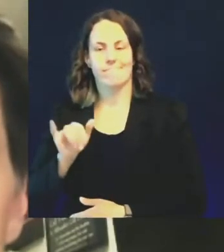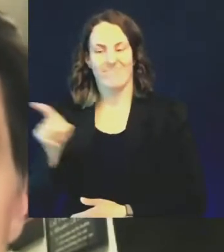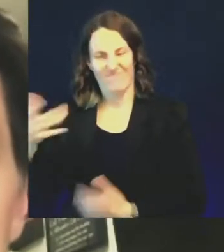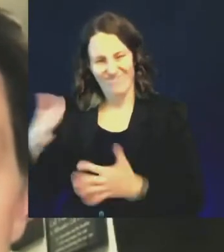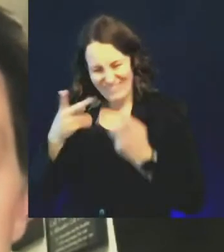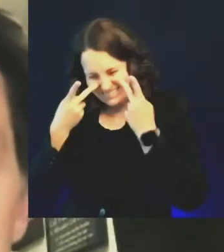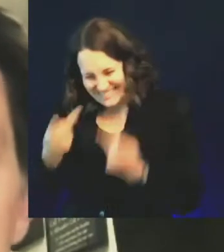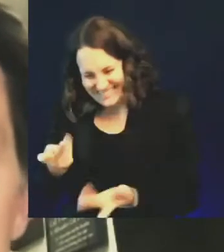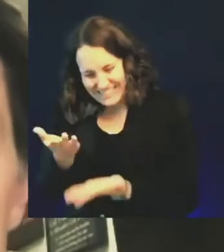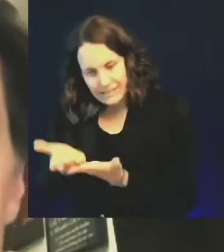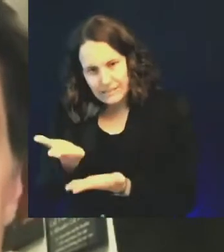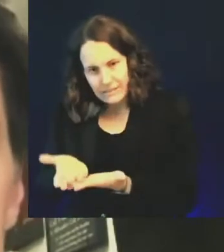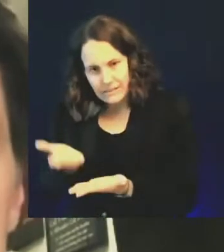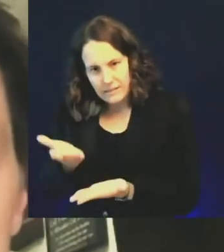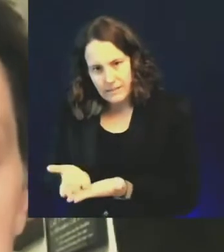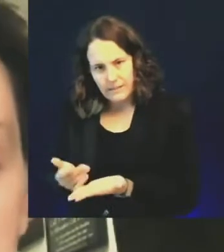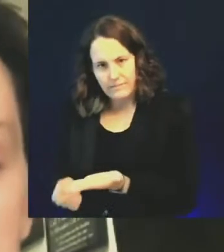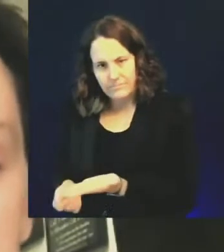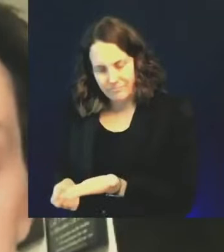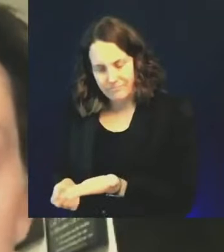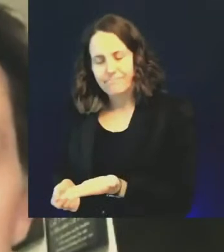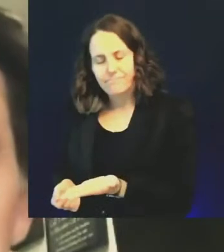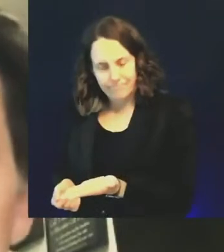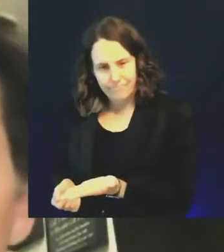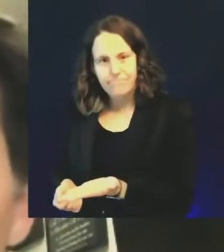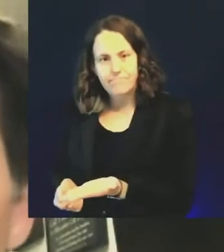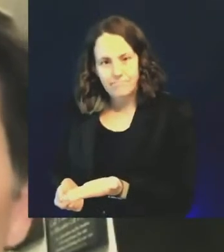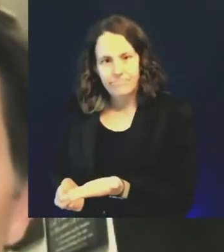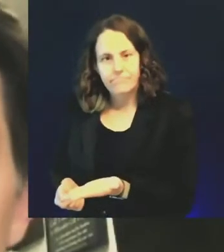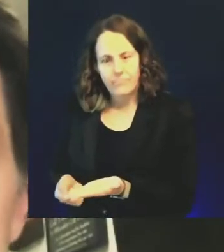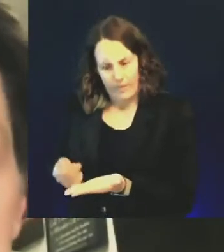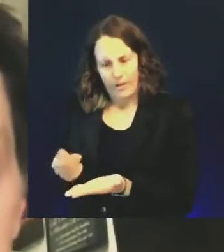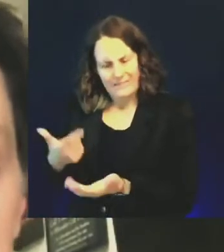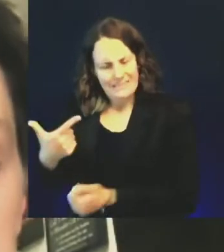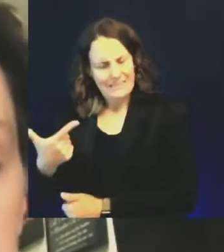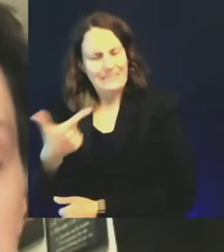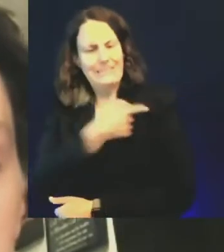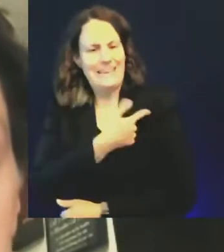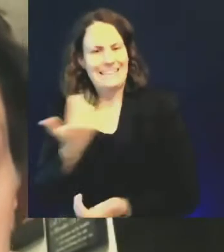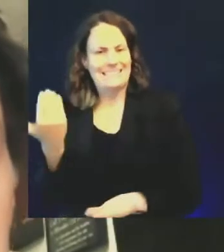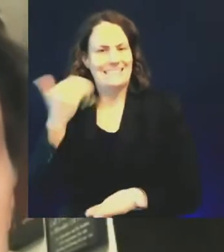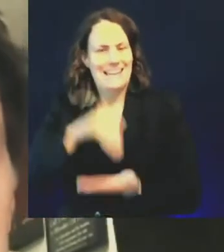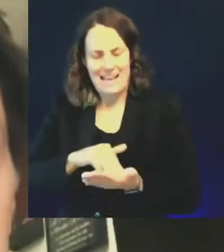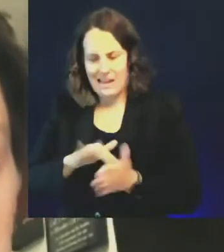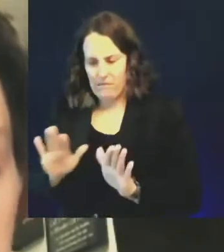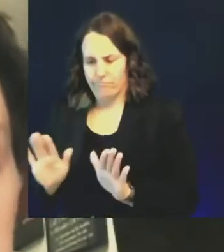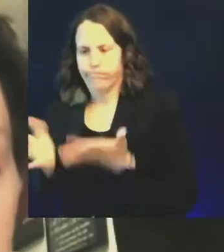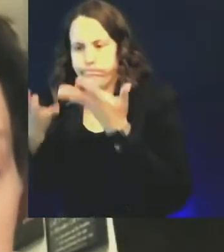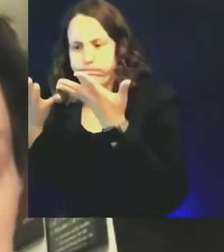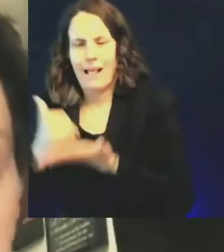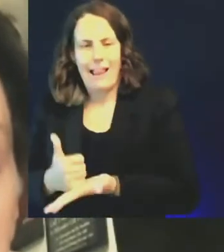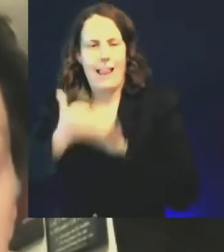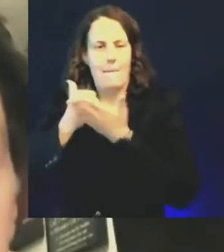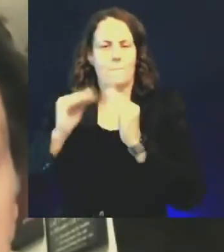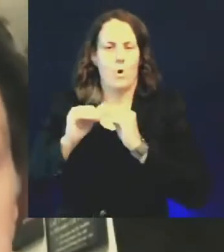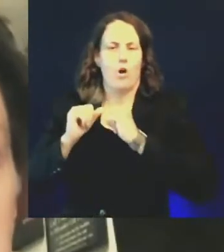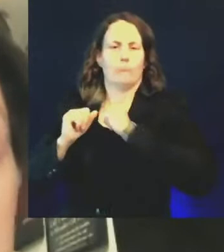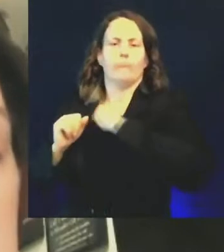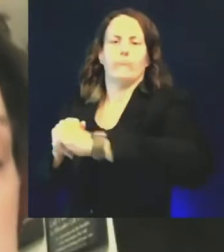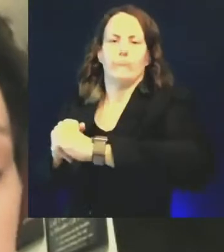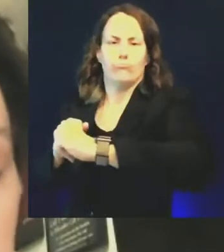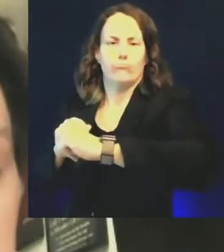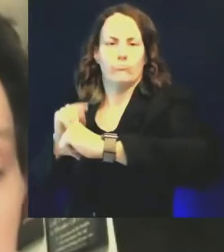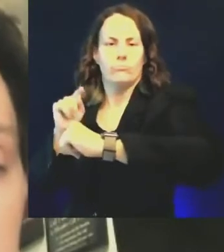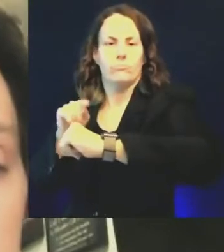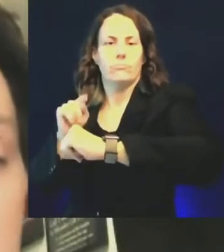that boosters would be beneficial. Right. And so it seems like a good idea to be prepared for that eventuality and do